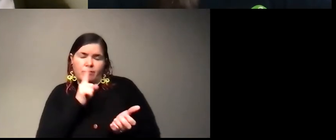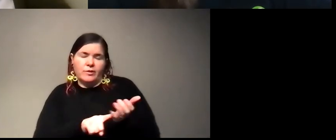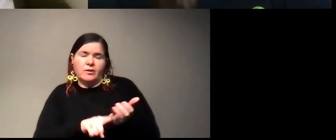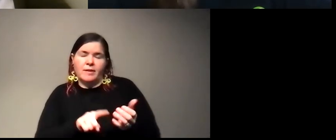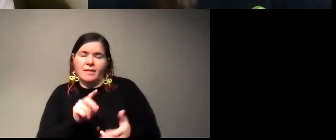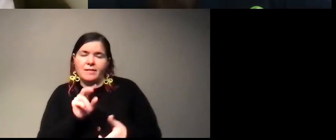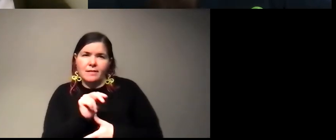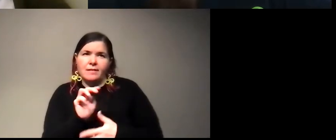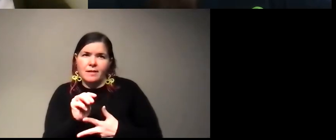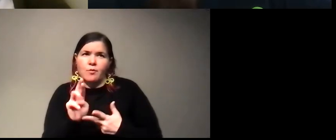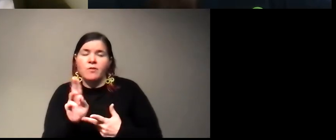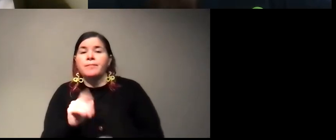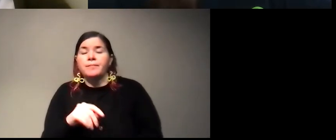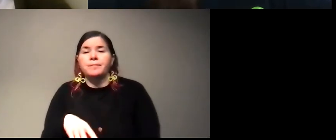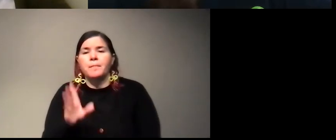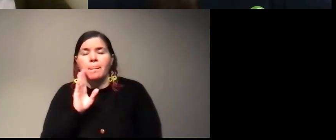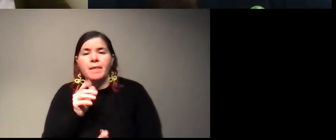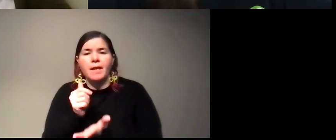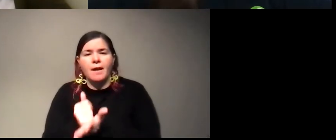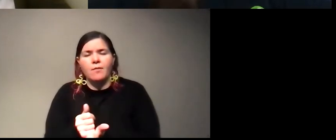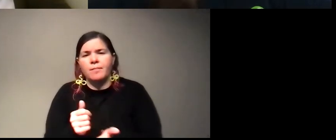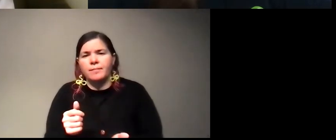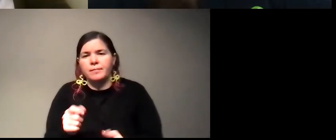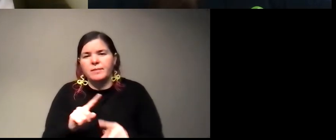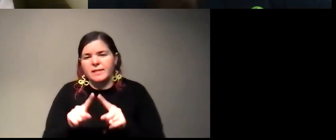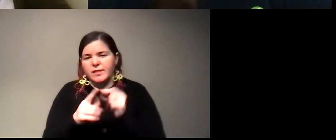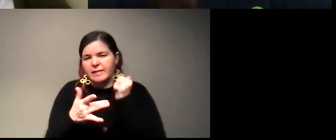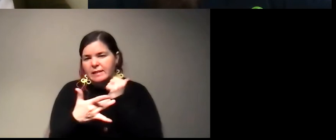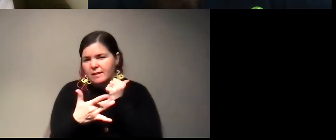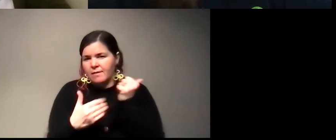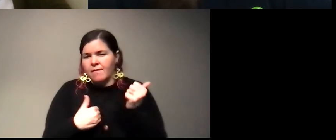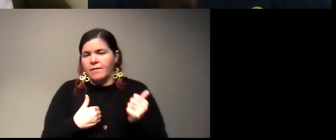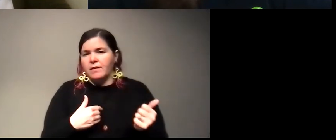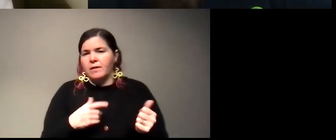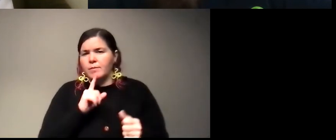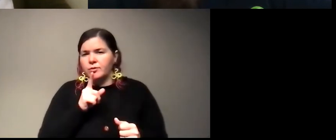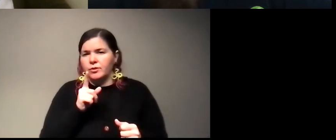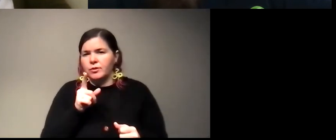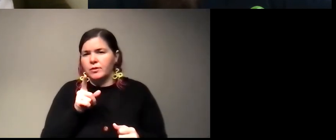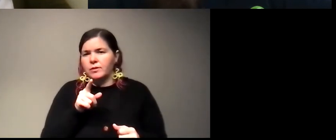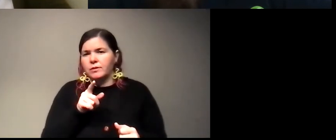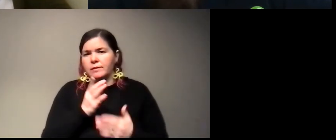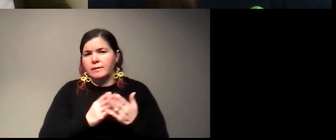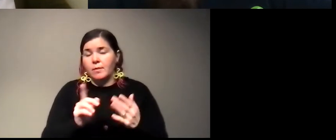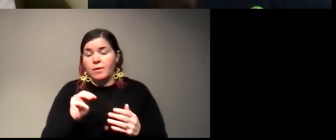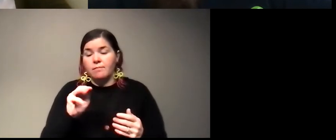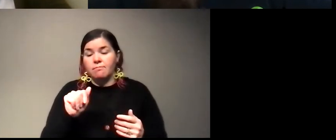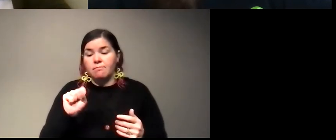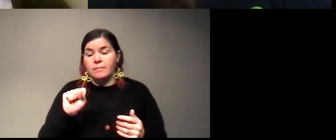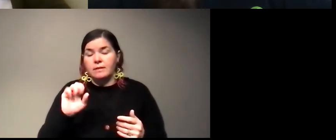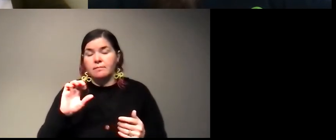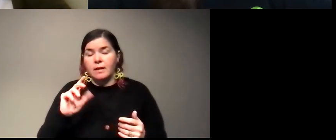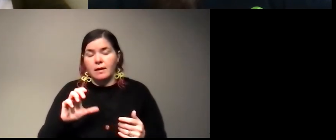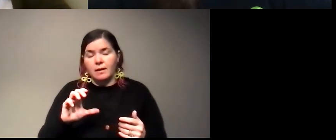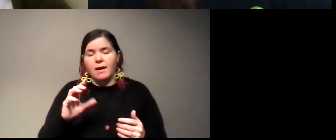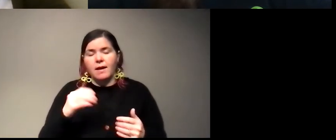So NMR also really helps. There are a lot of different techniques, but I'm sure that somewhere down the road, mass spec has been used in some